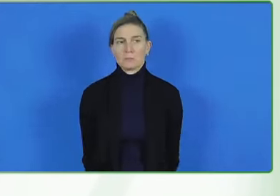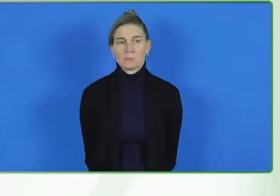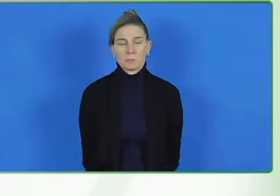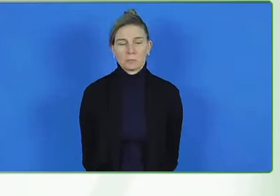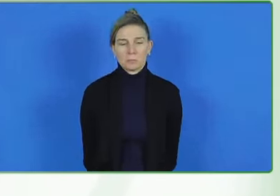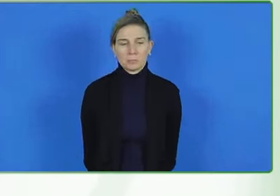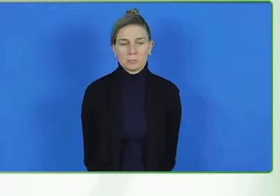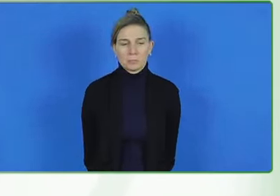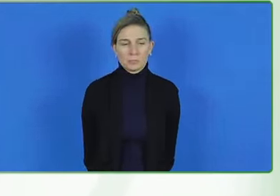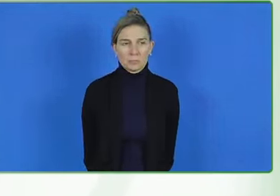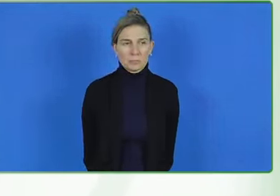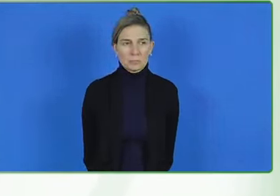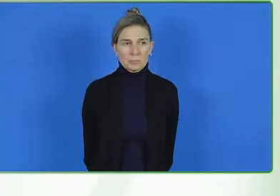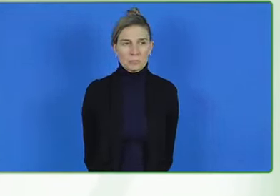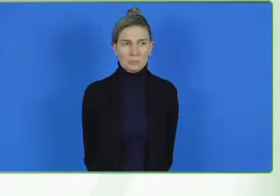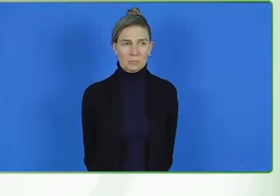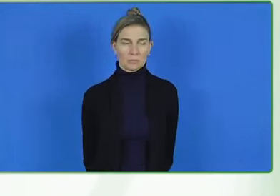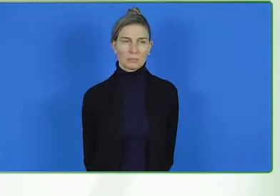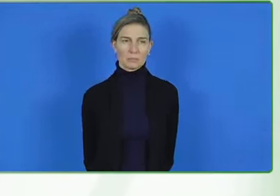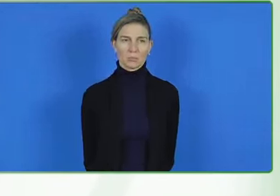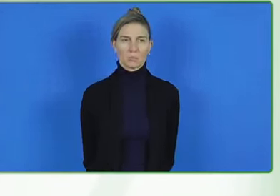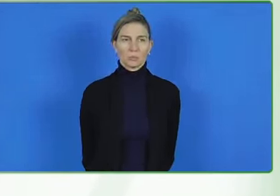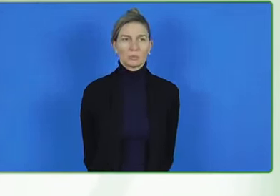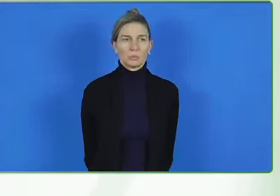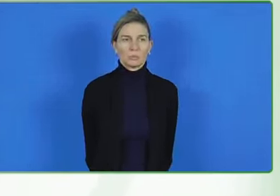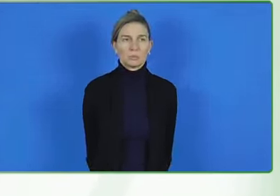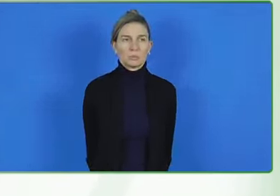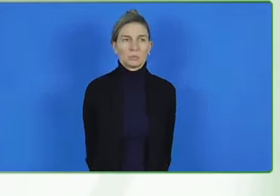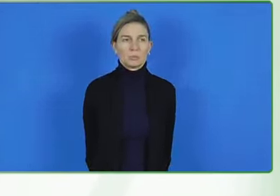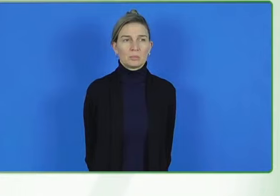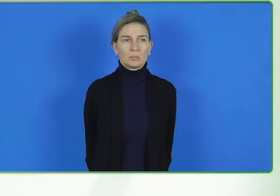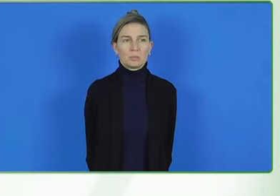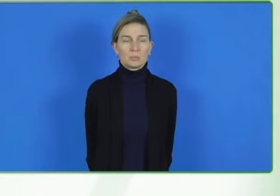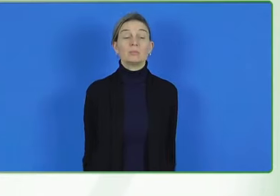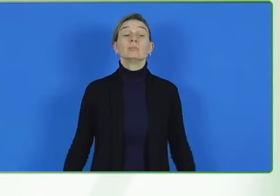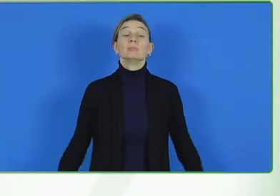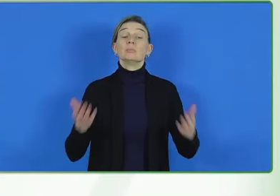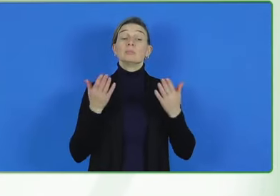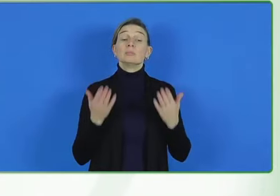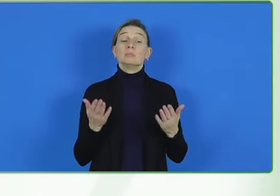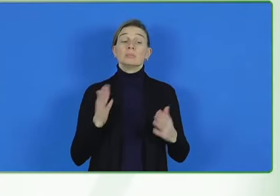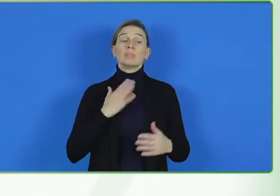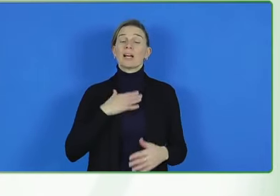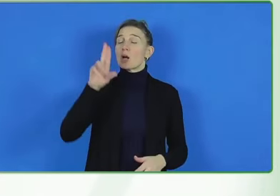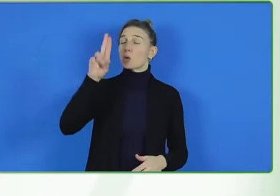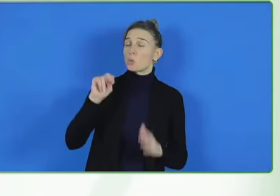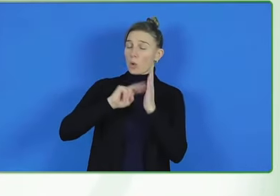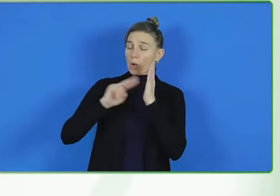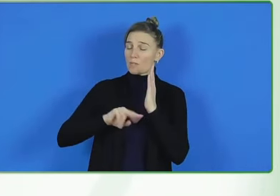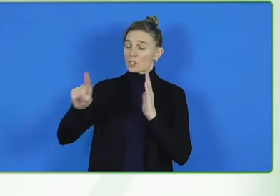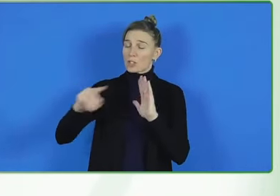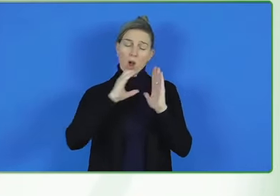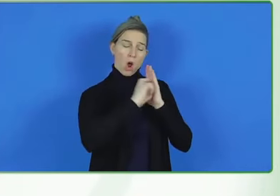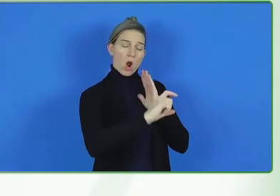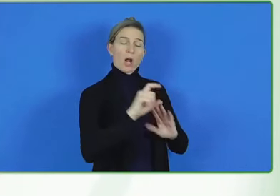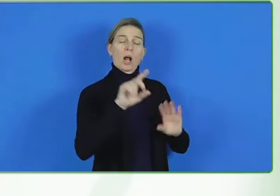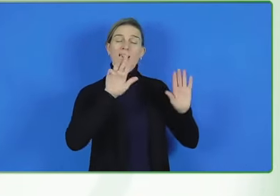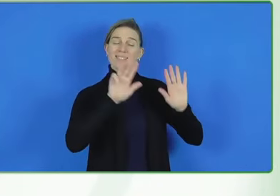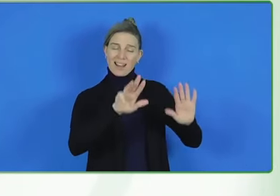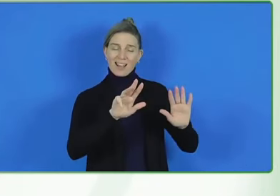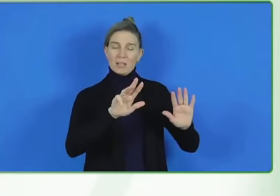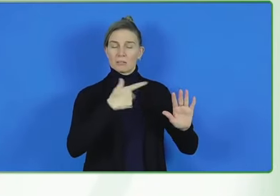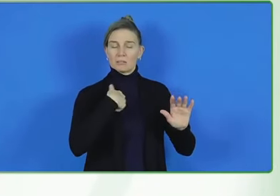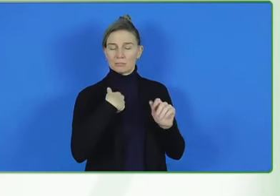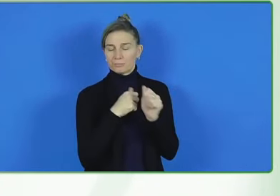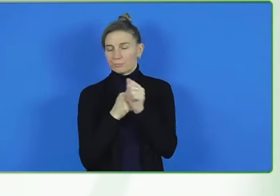Accessibility Act is a practical implementation of Article 9 UN Convention of the Rights of People with Disabilities.